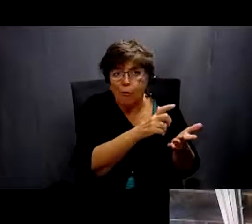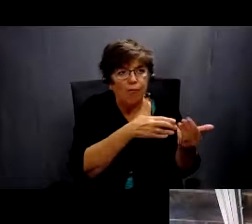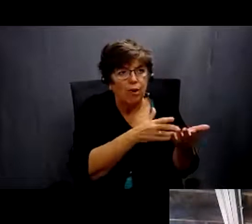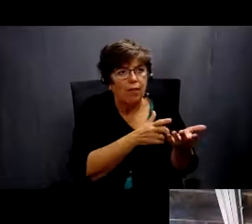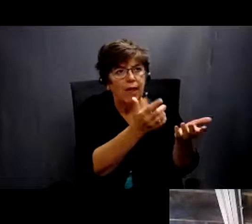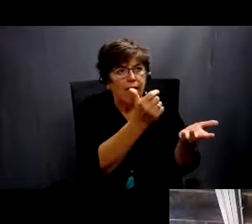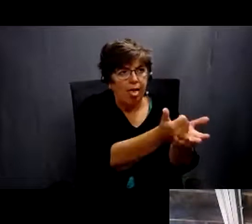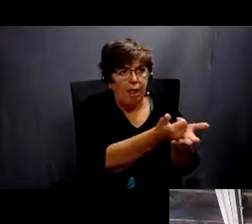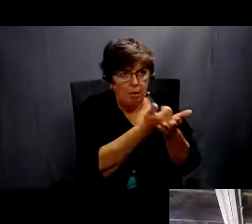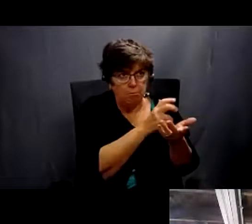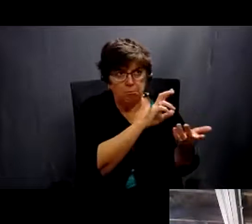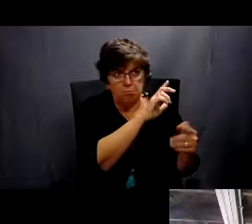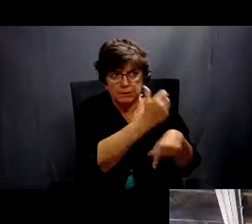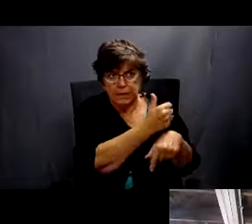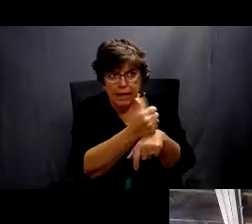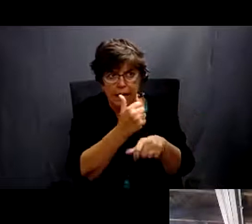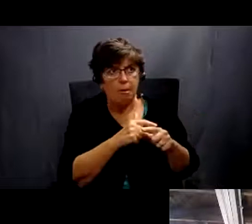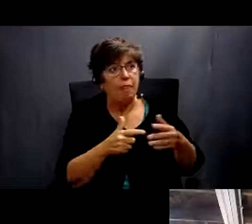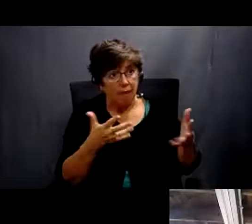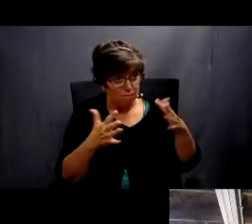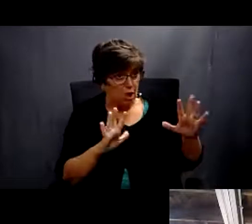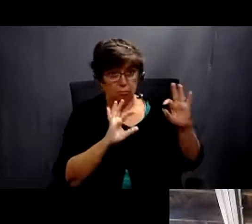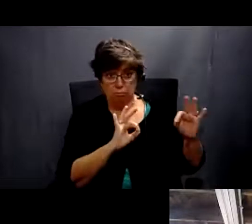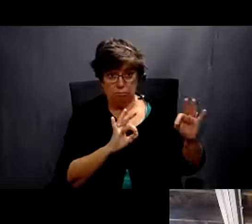your dream. So that one of